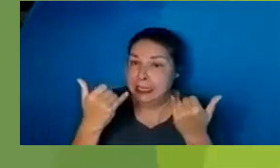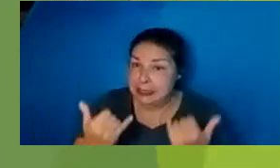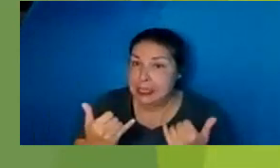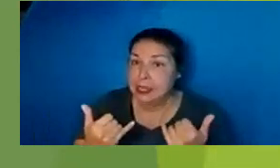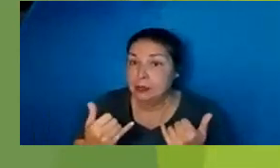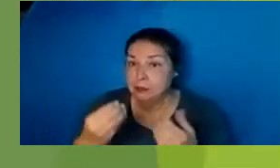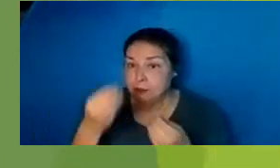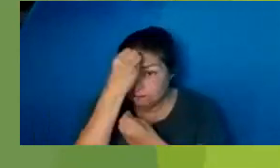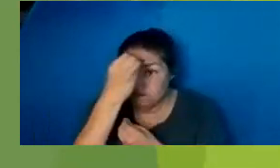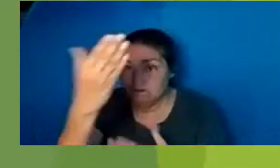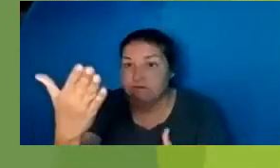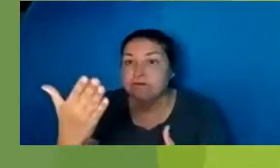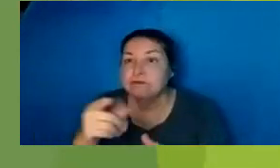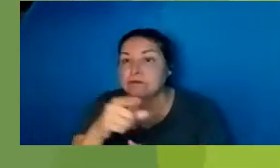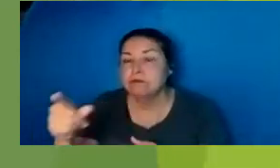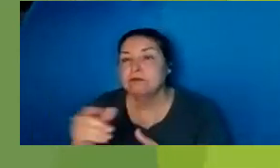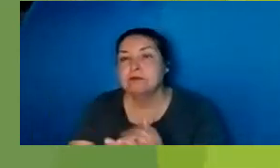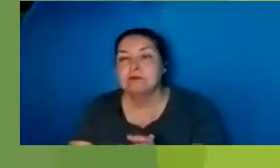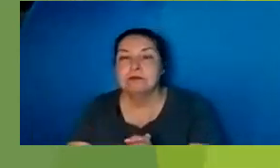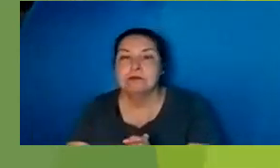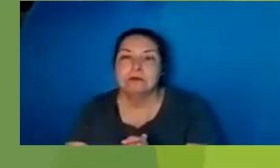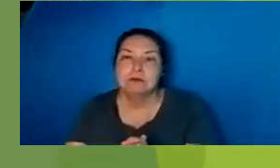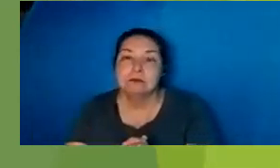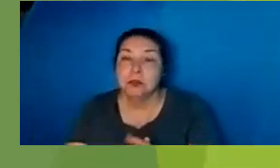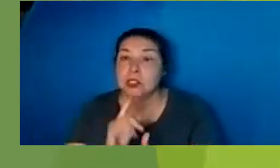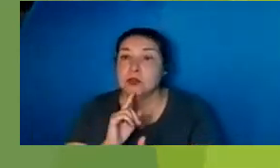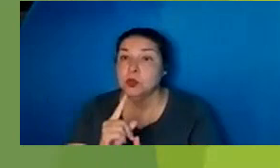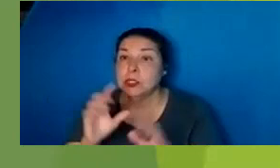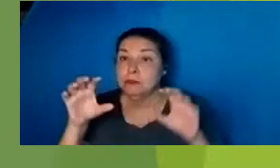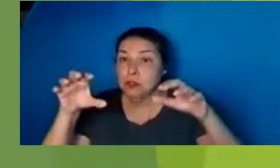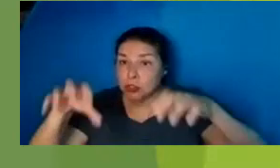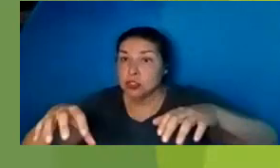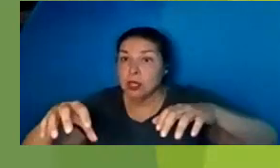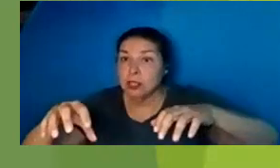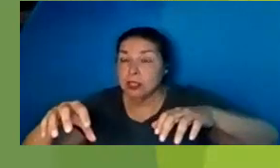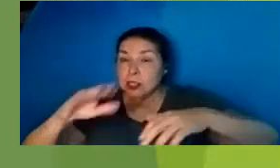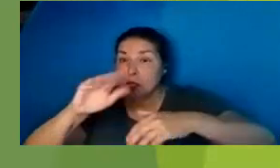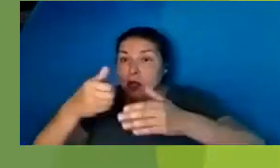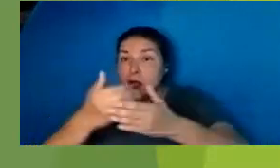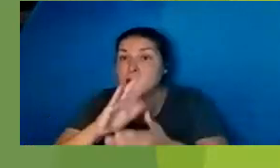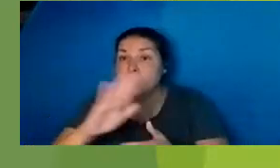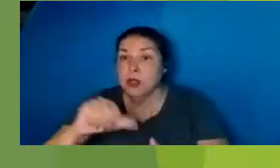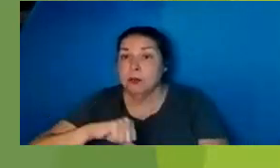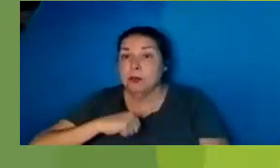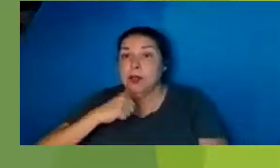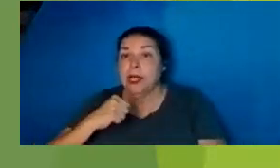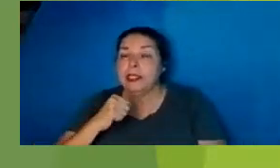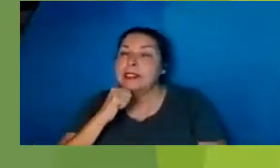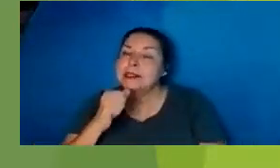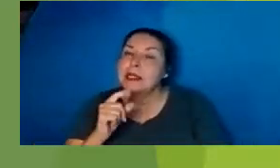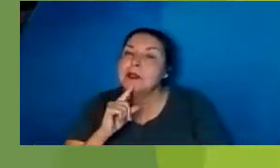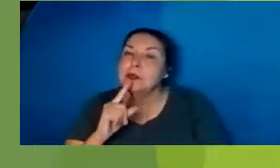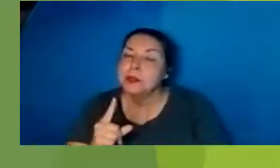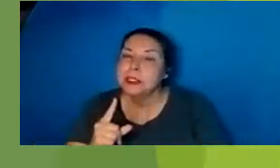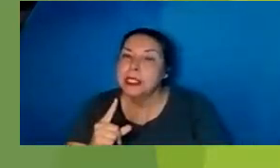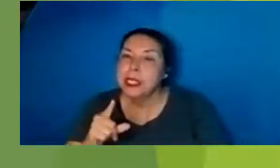you. And the real shocker to all your pride is, it's not so much that